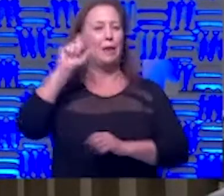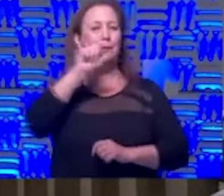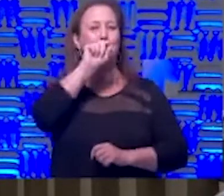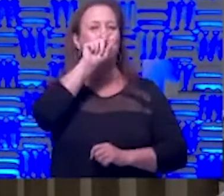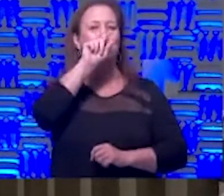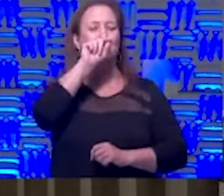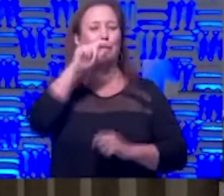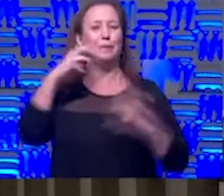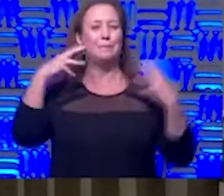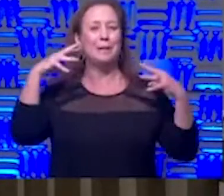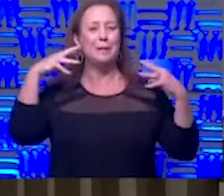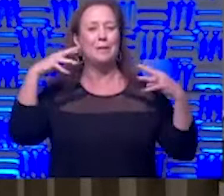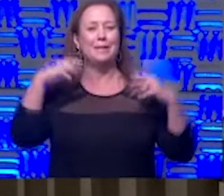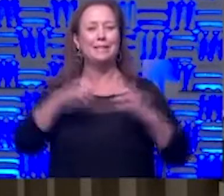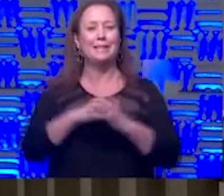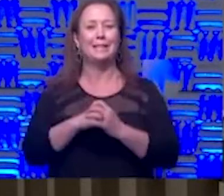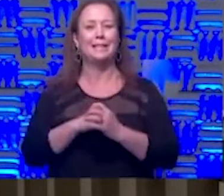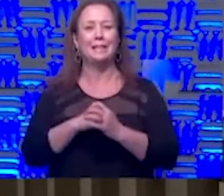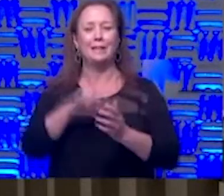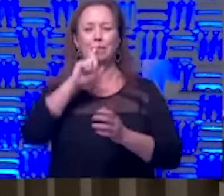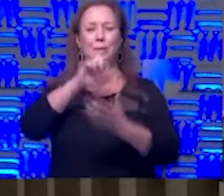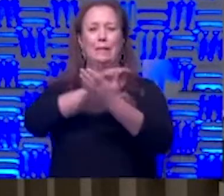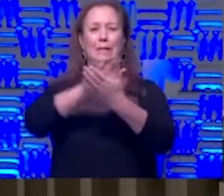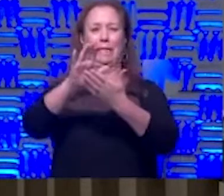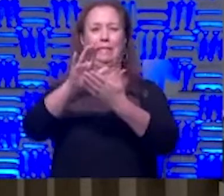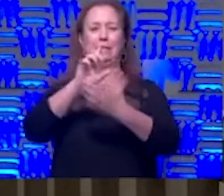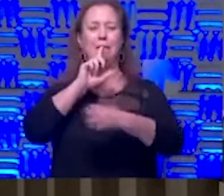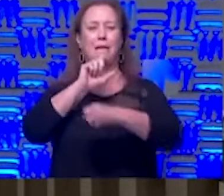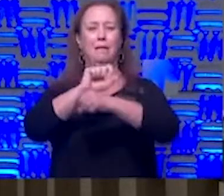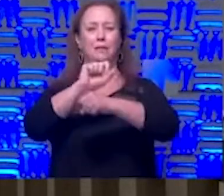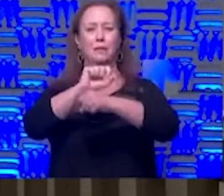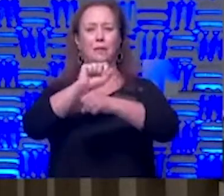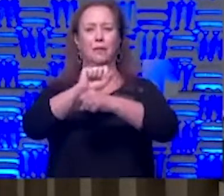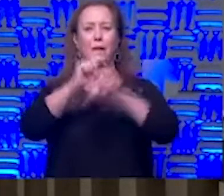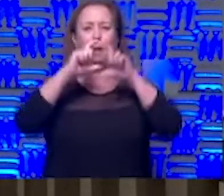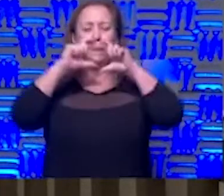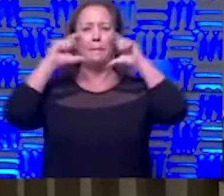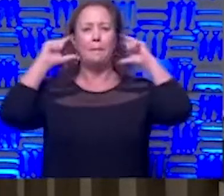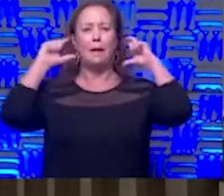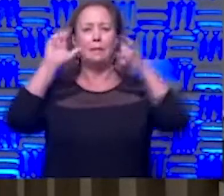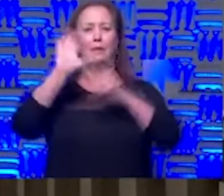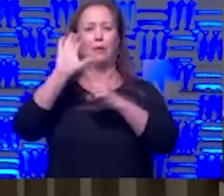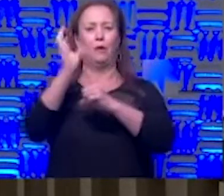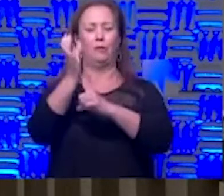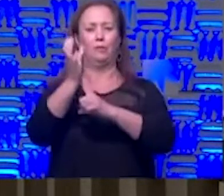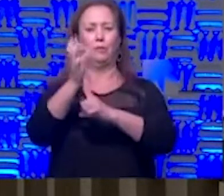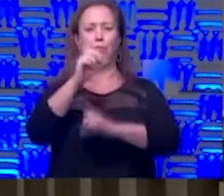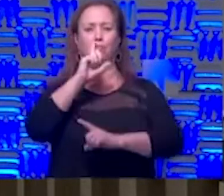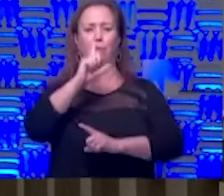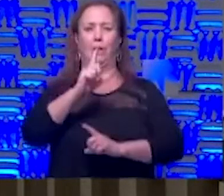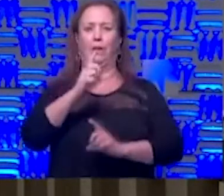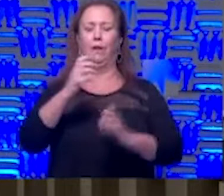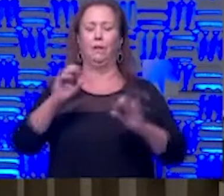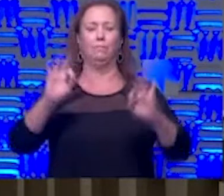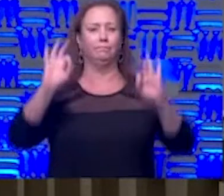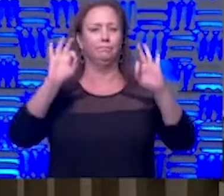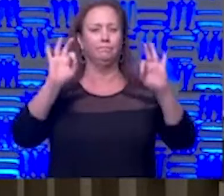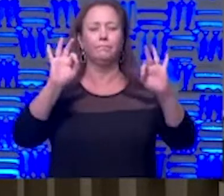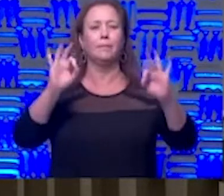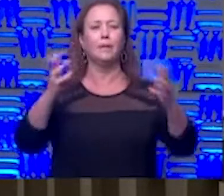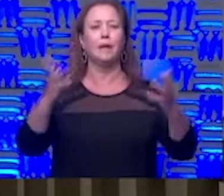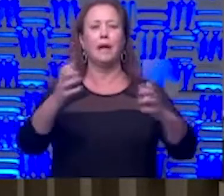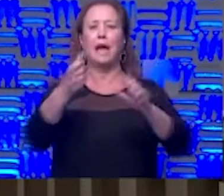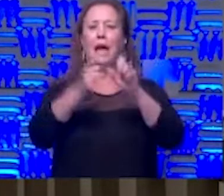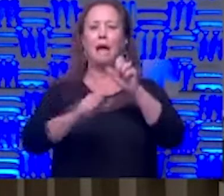I'm good here. It's really nice. Actually, the mask culture is extremely good here. Everybody is